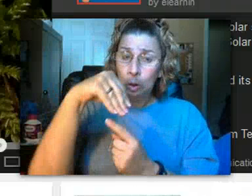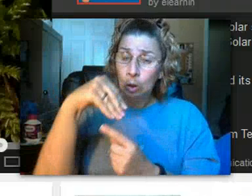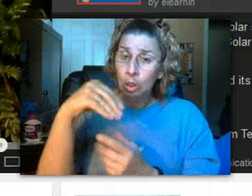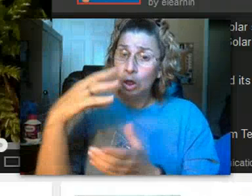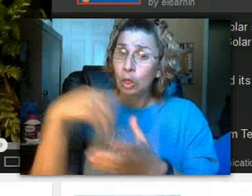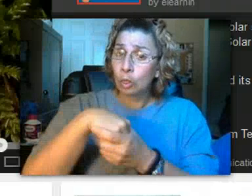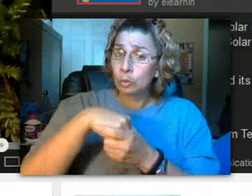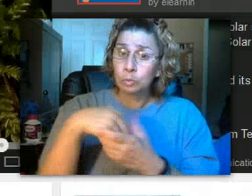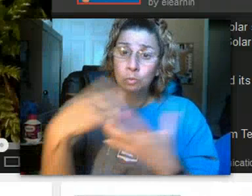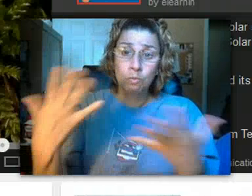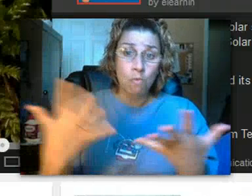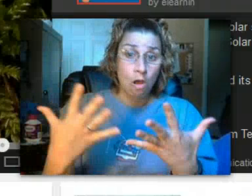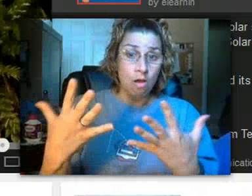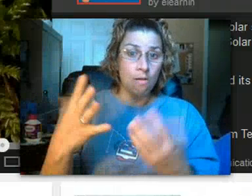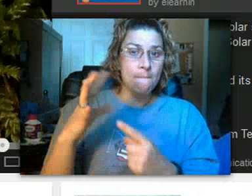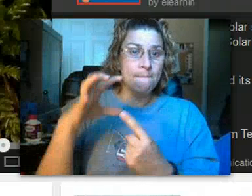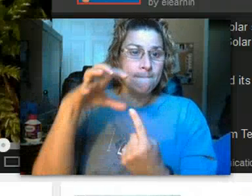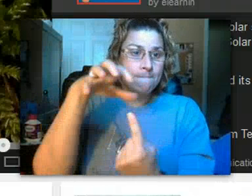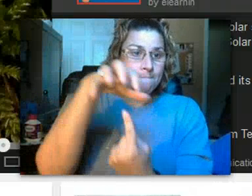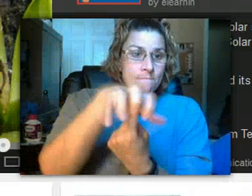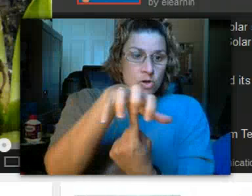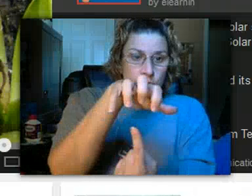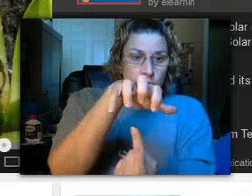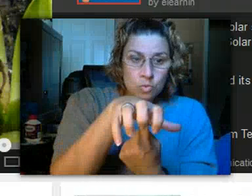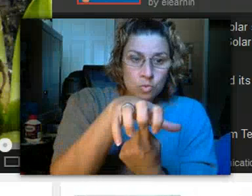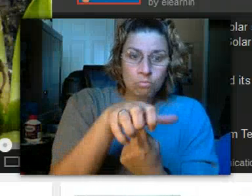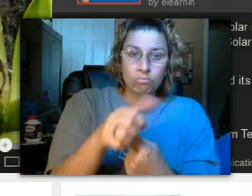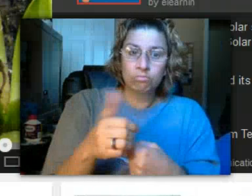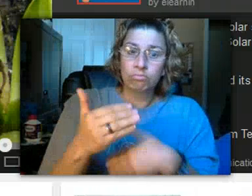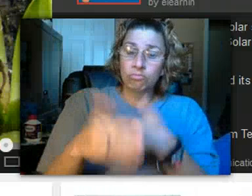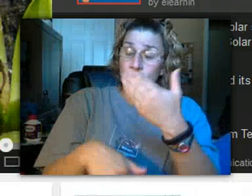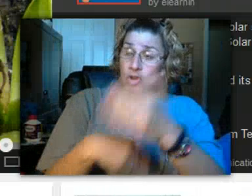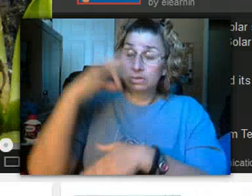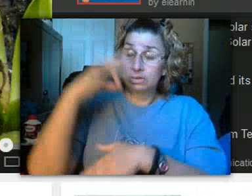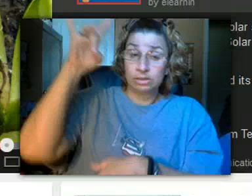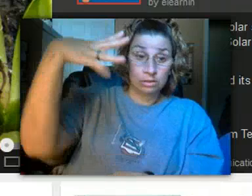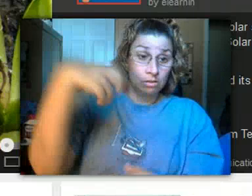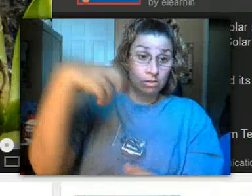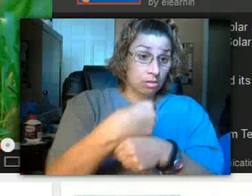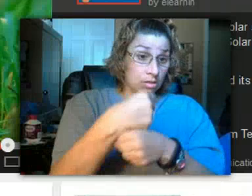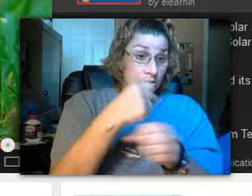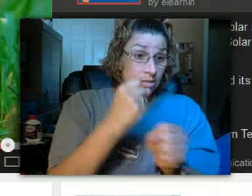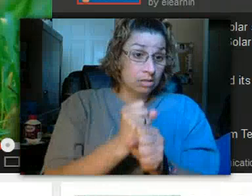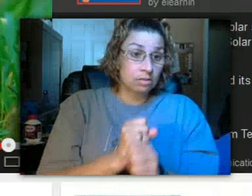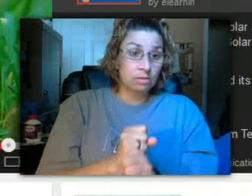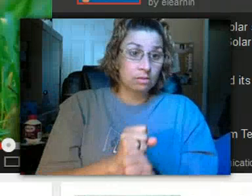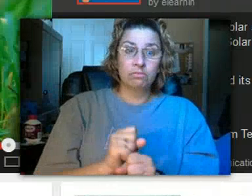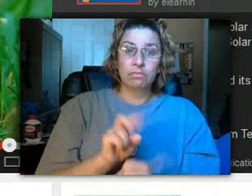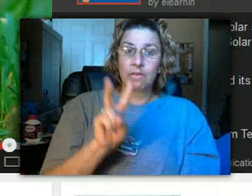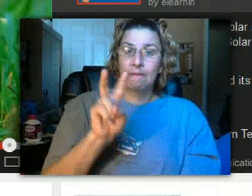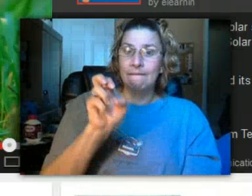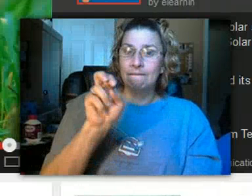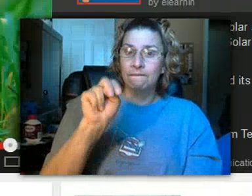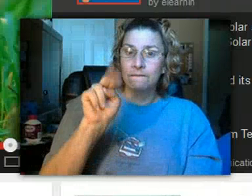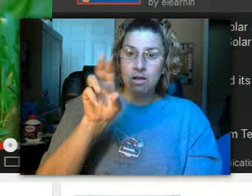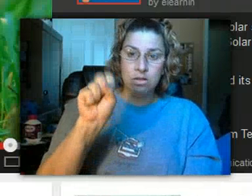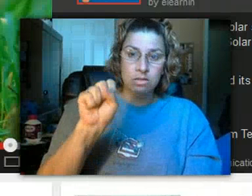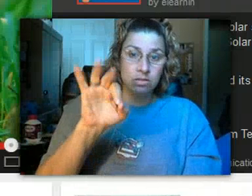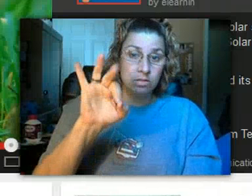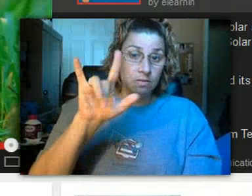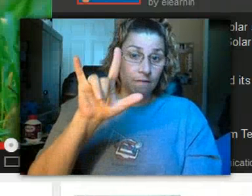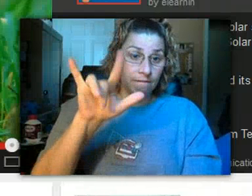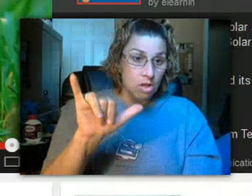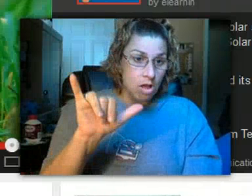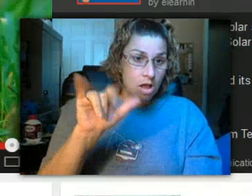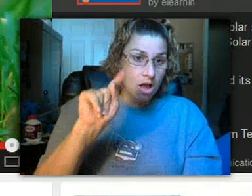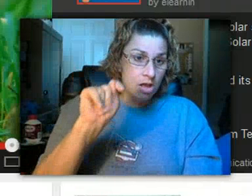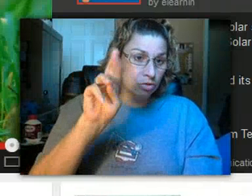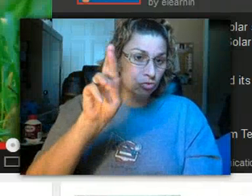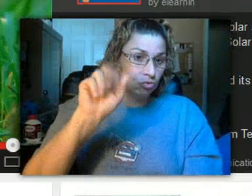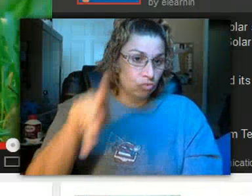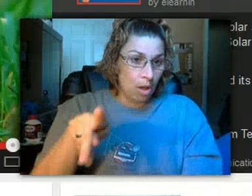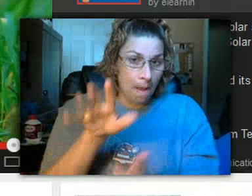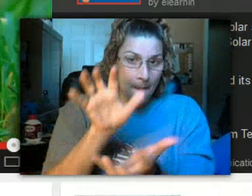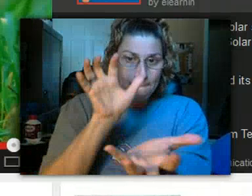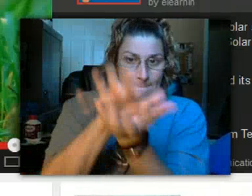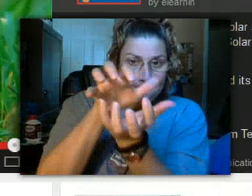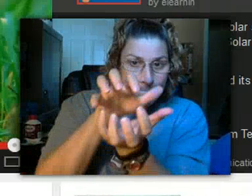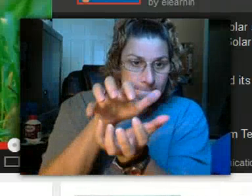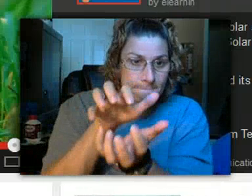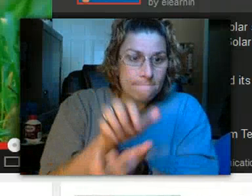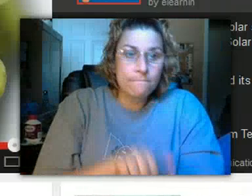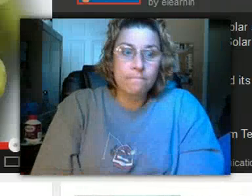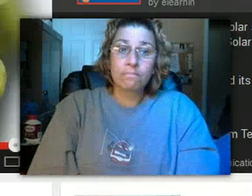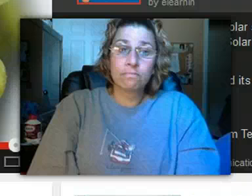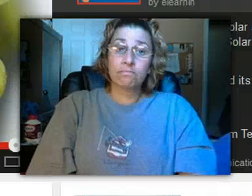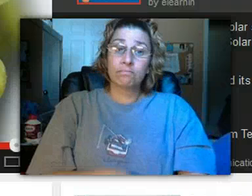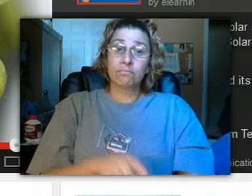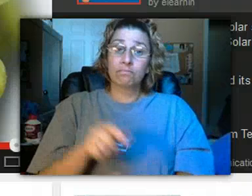grow. Such plants include mushrooms, Venus flytraps, etc. Mushrooms get their food from the ground and from their